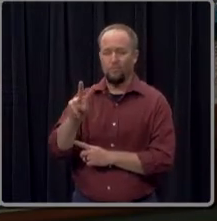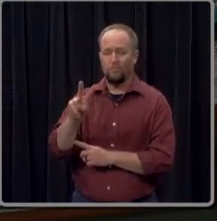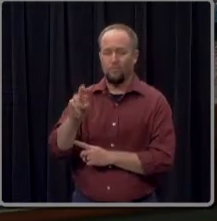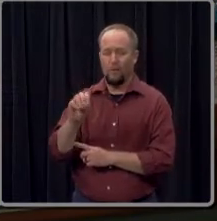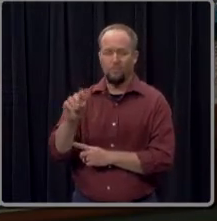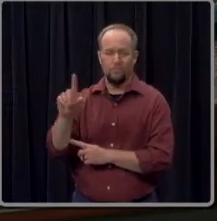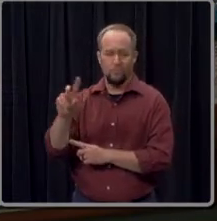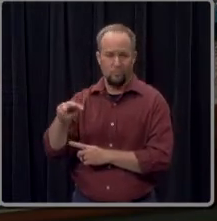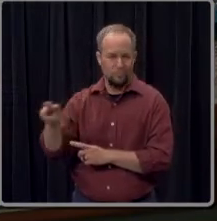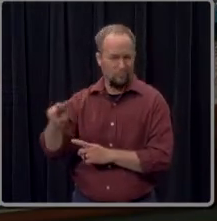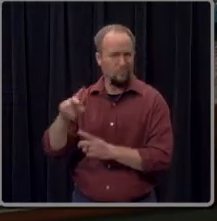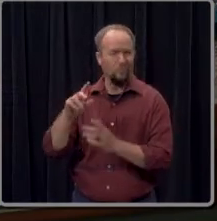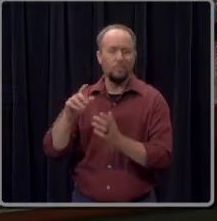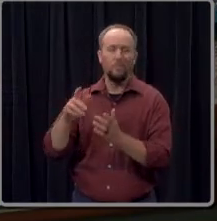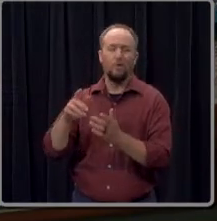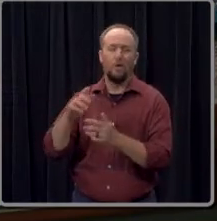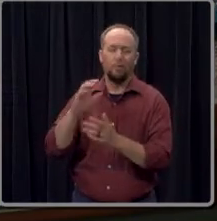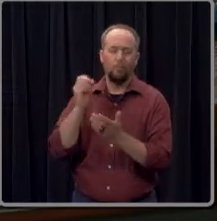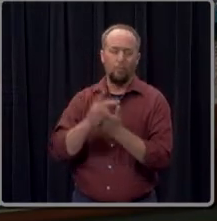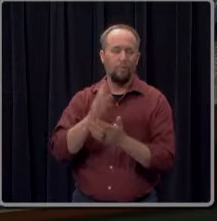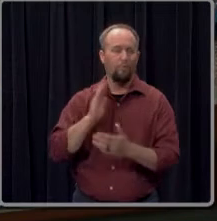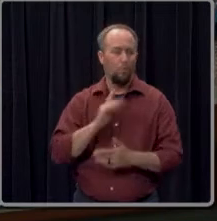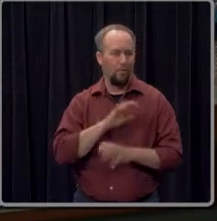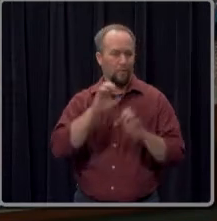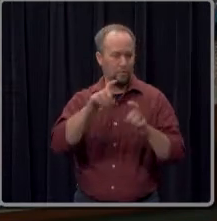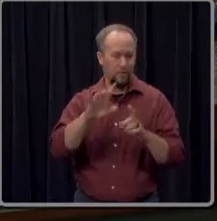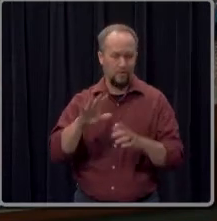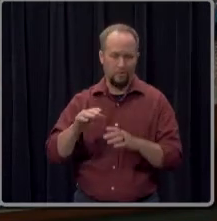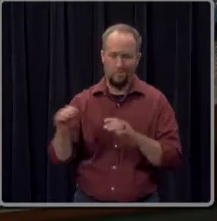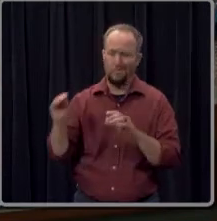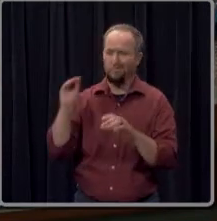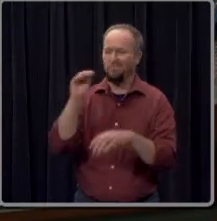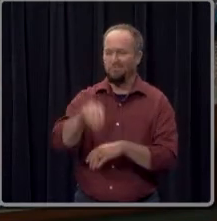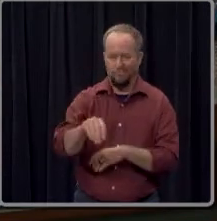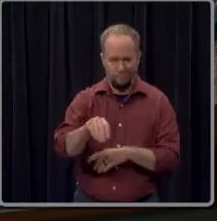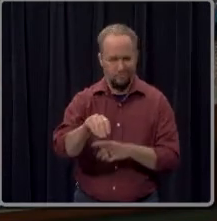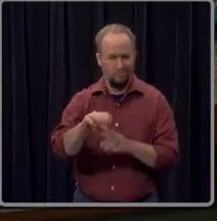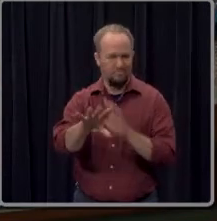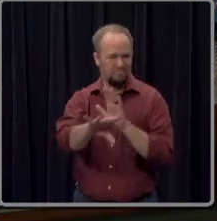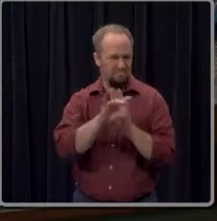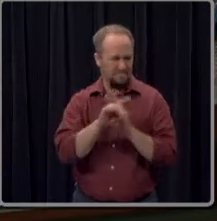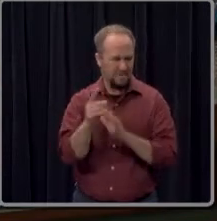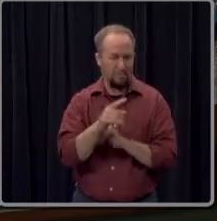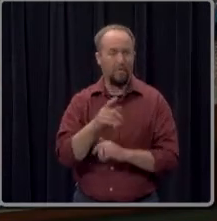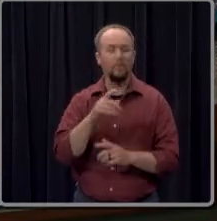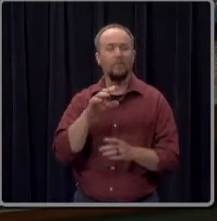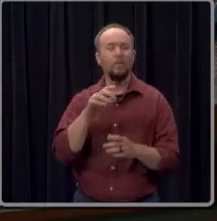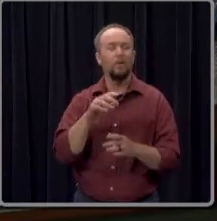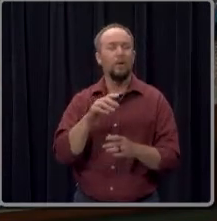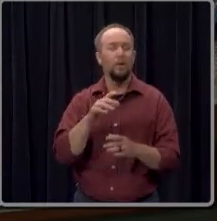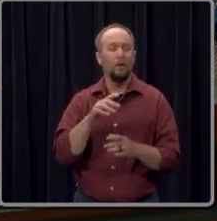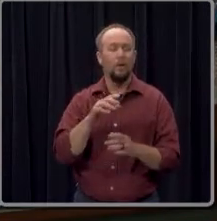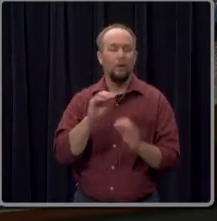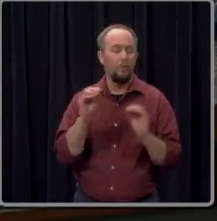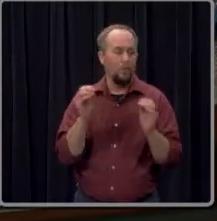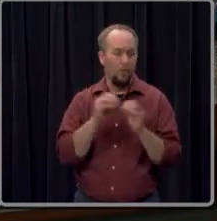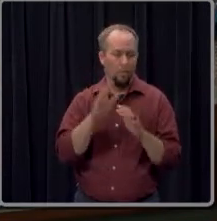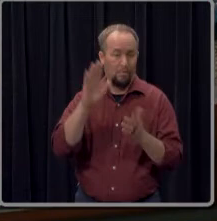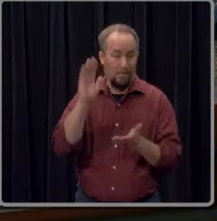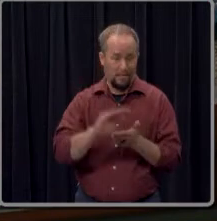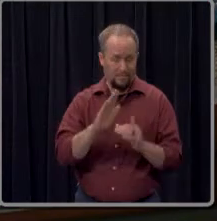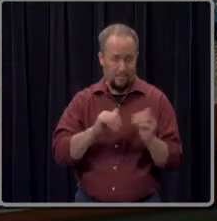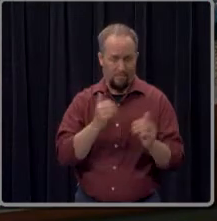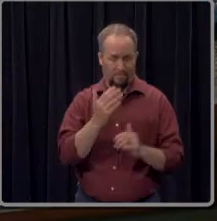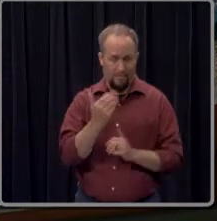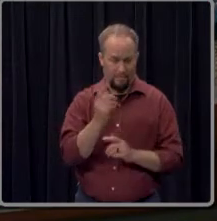25-2022 authorizes a Board of Education to fill such vacancies no sooner than 15 days following publication of notice